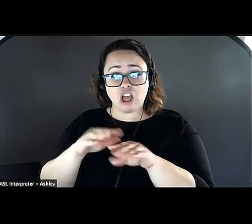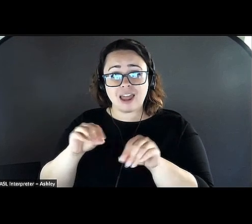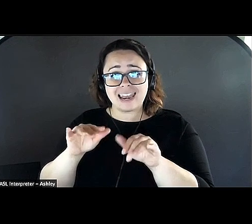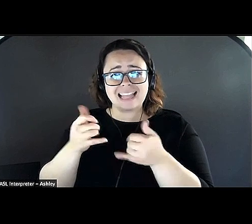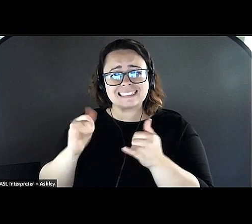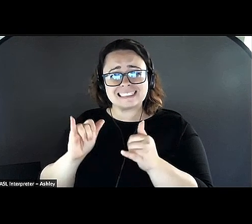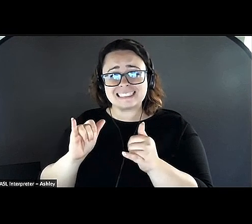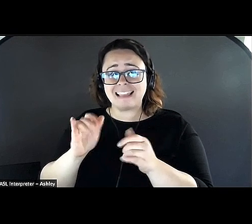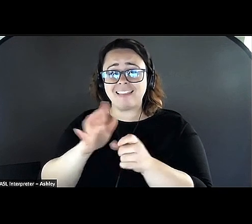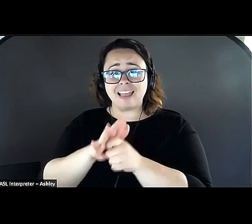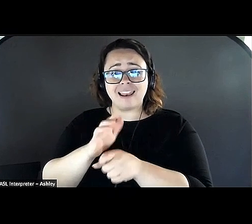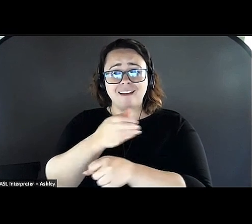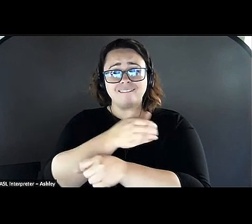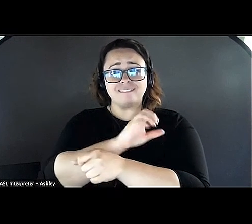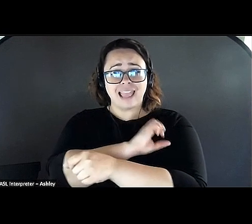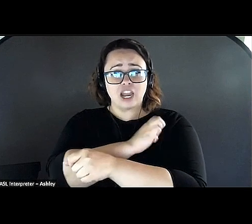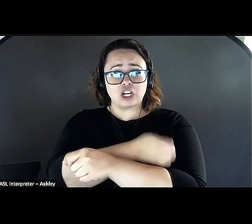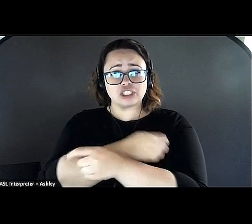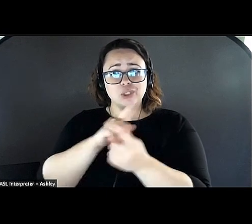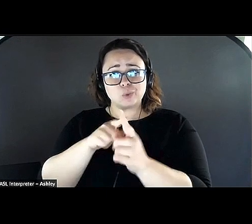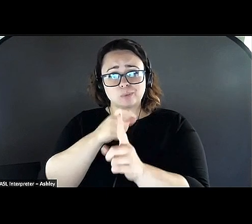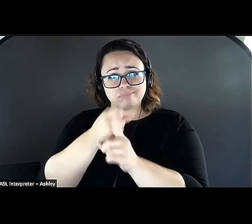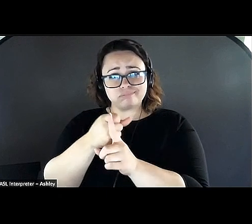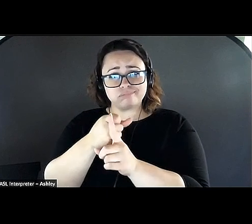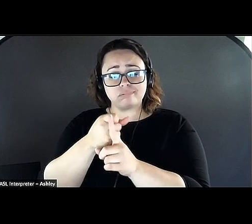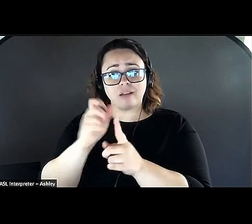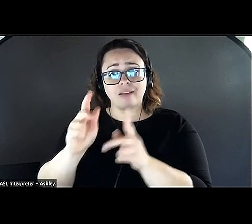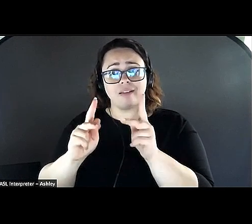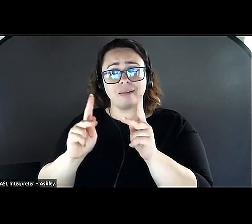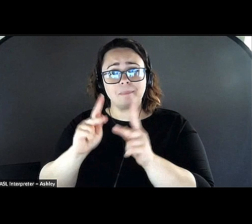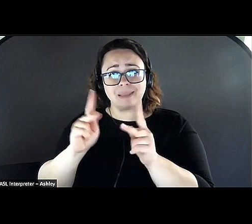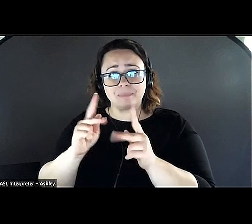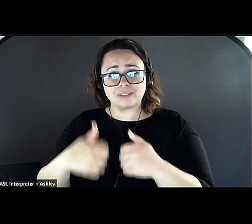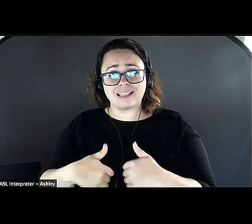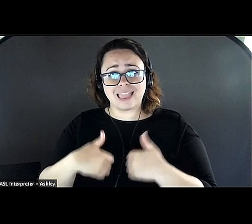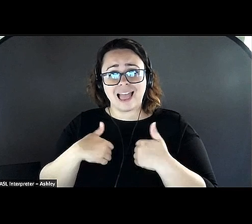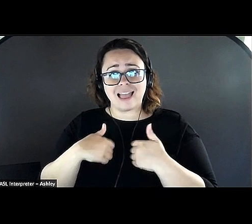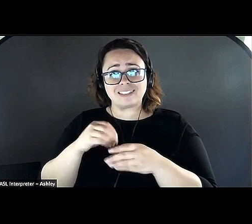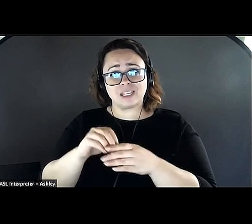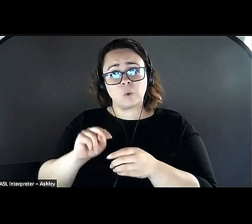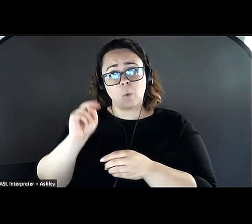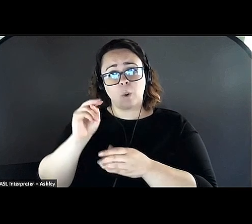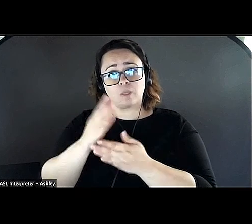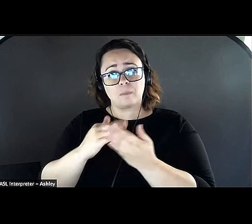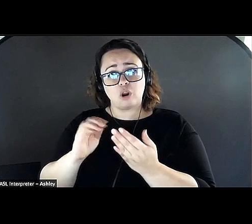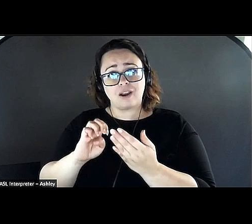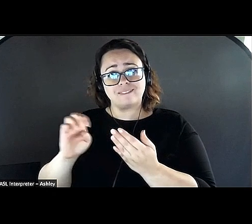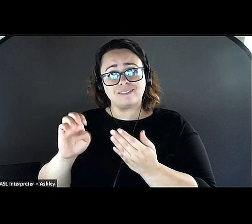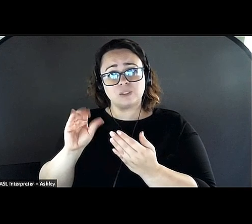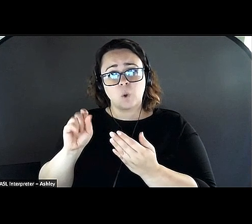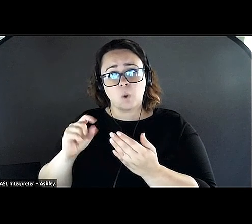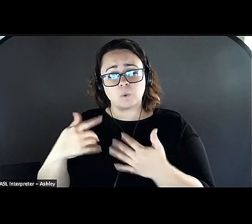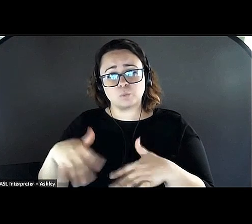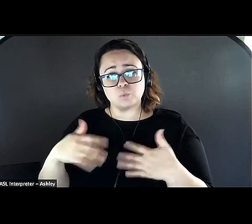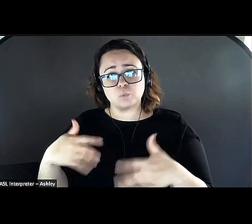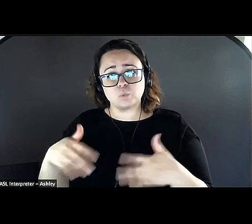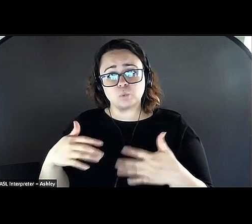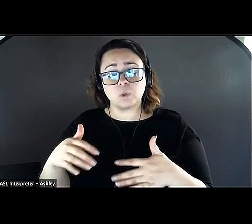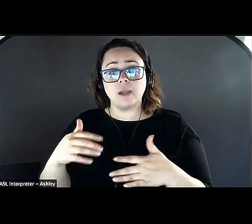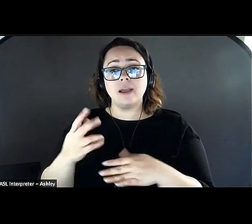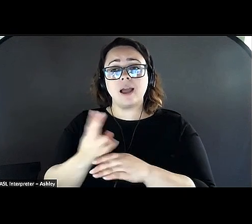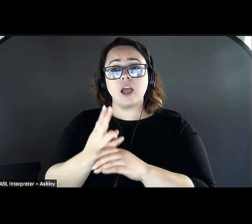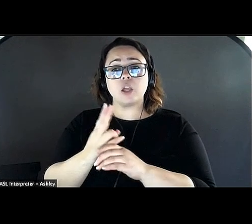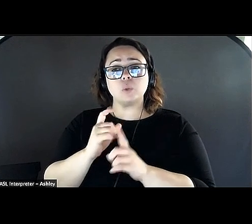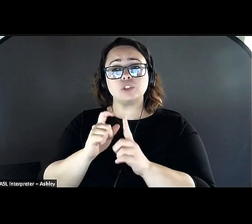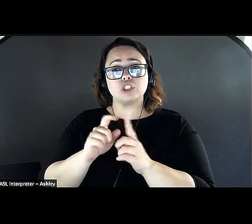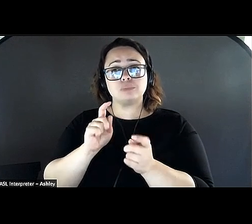affect a significant amount of change on the lives of millions of the northern part of the East Coast. And I use the term change